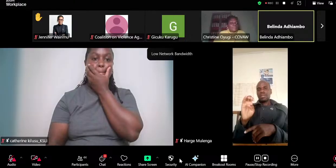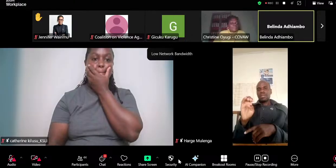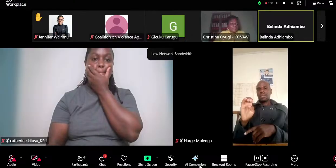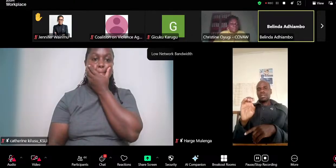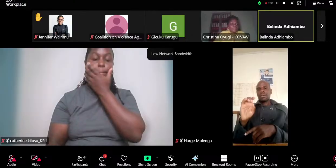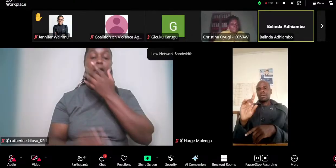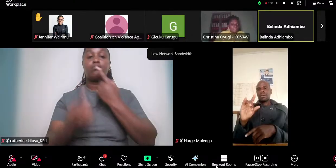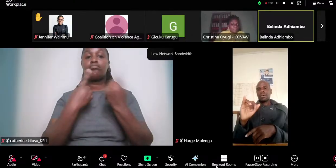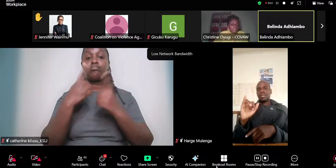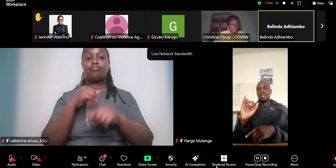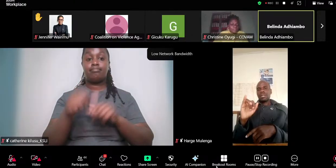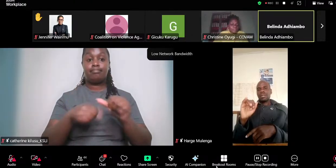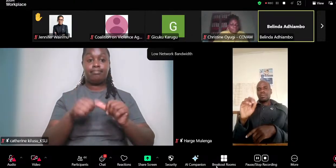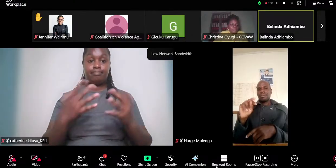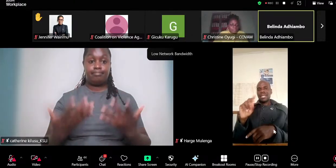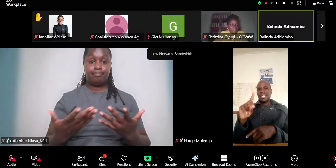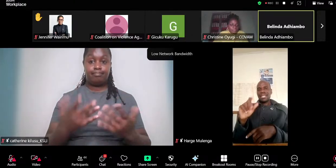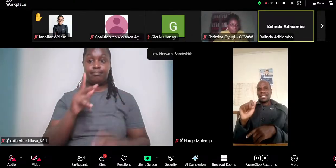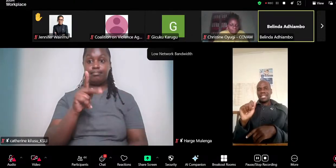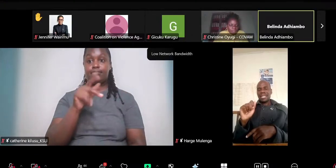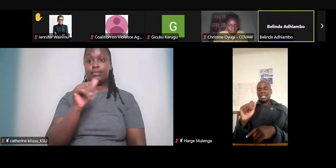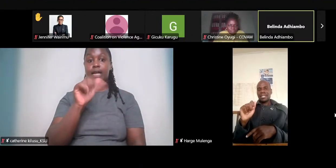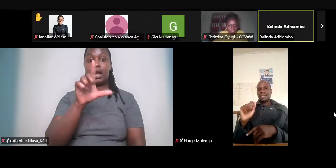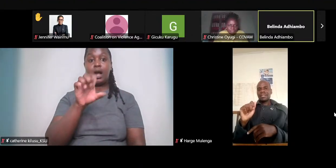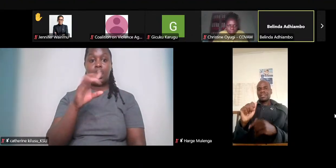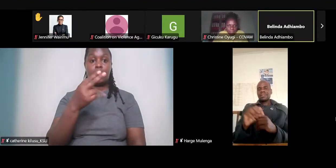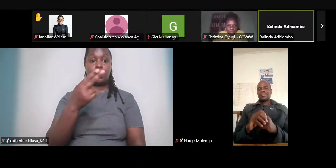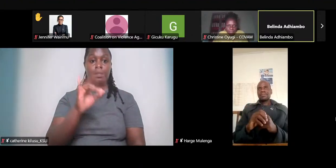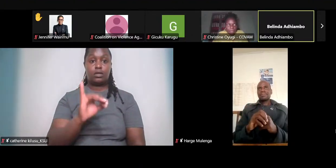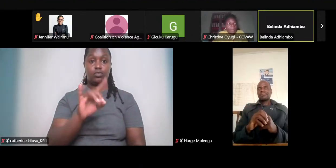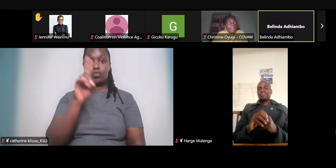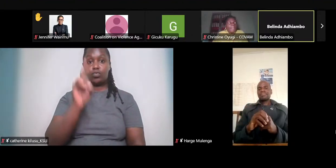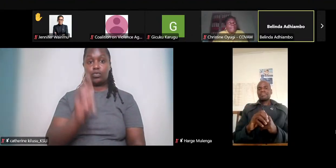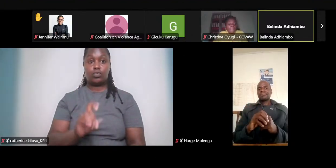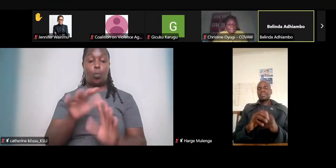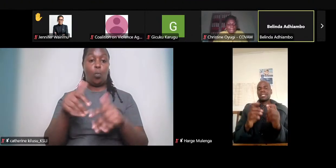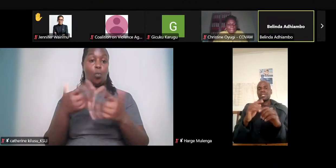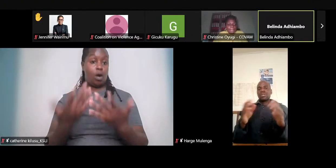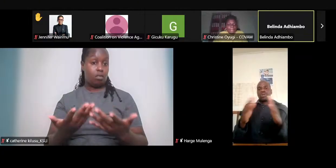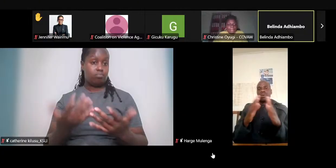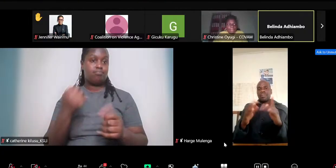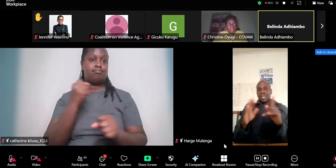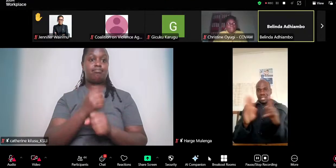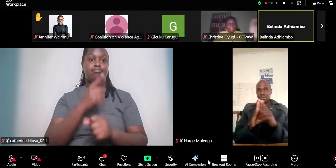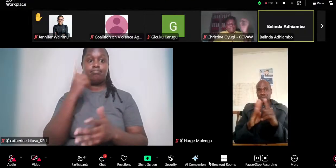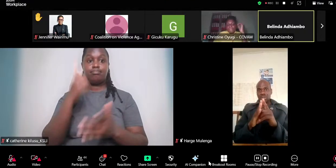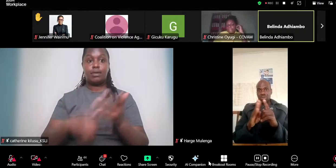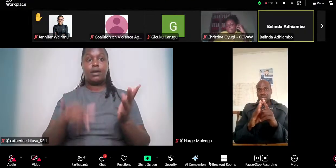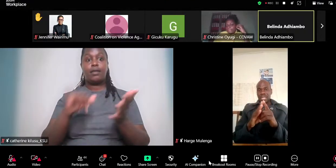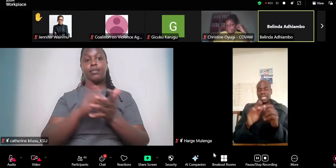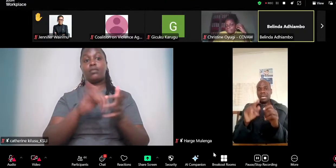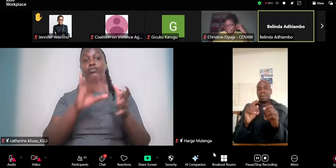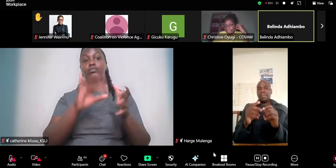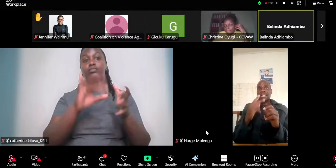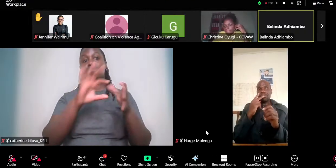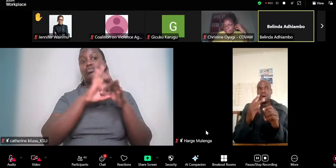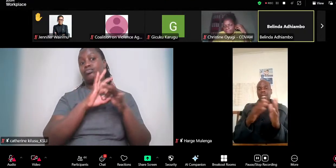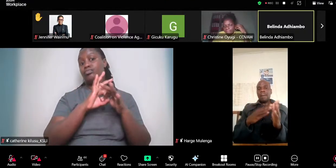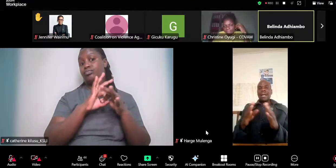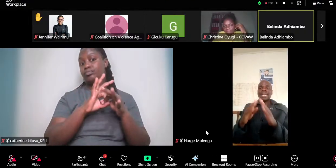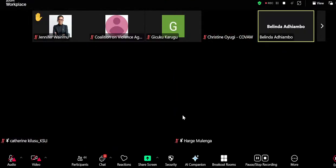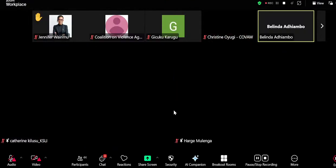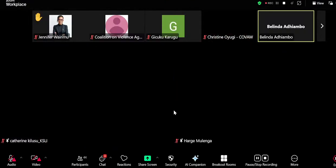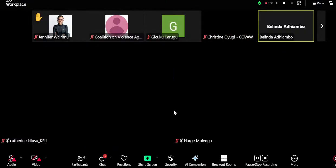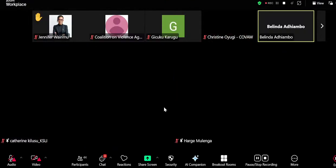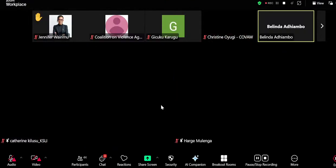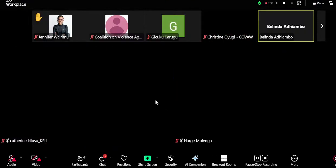about Kalechi Chiloba's question on how to ensure that the cultural gaps are